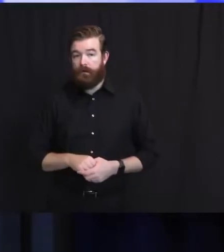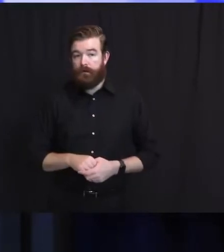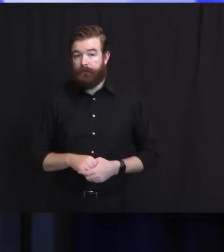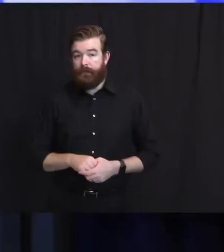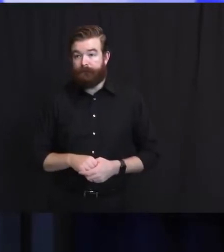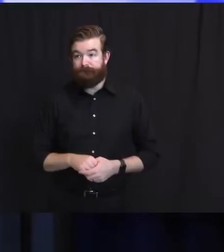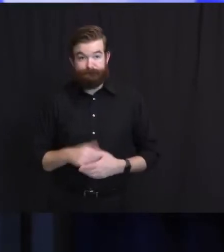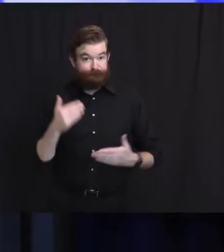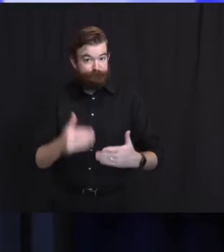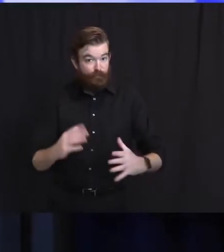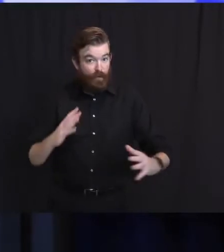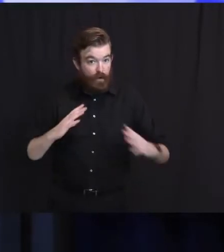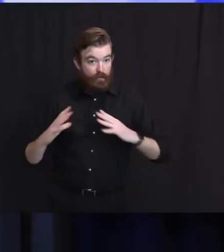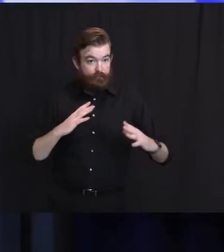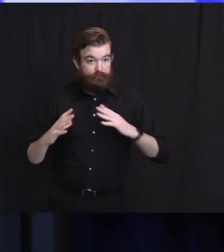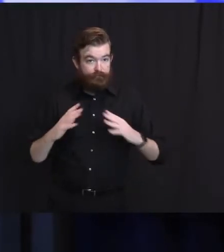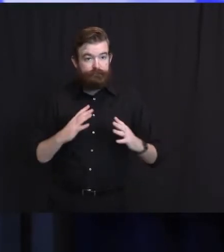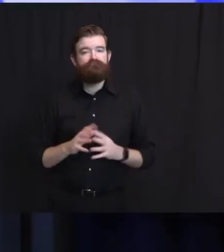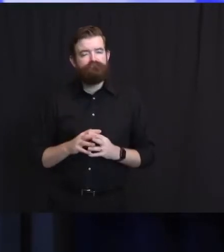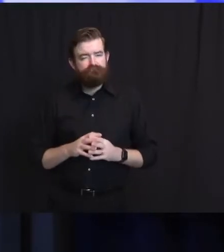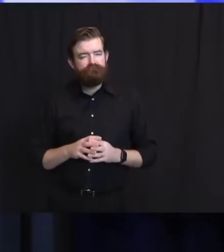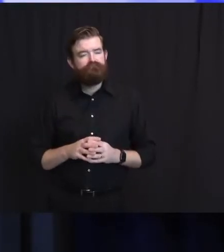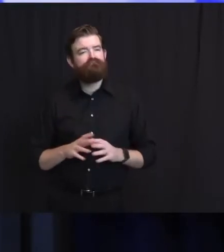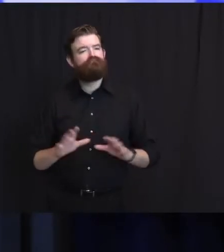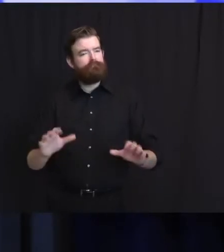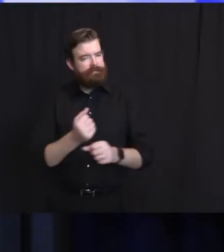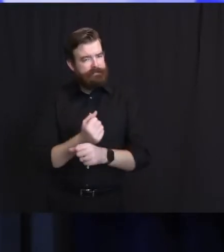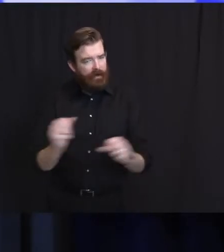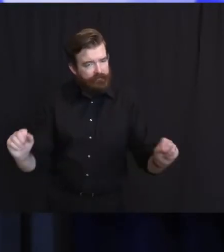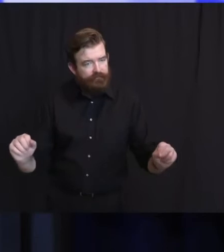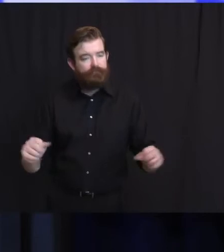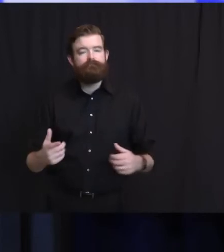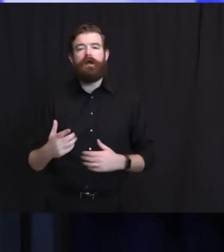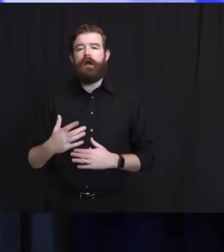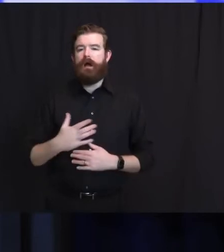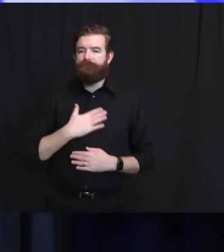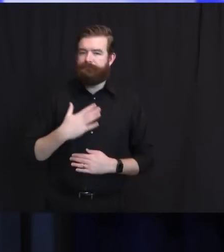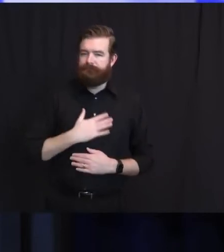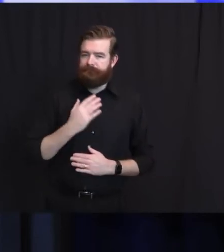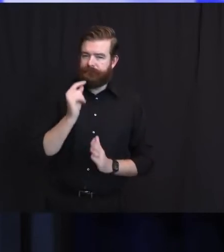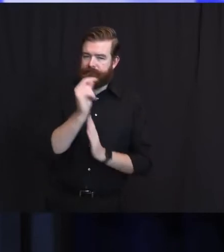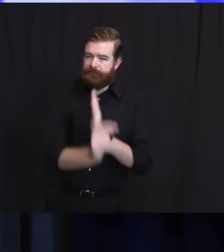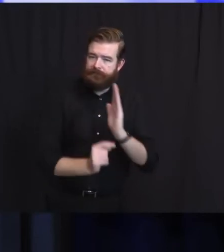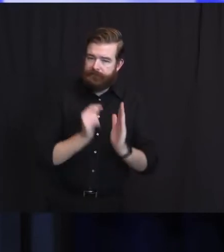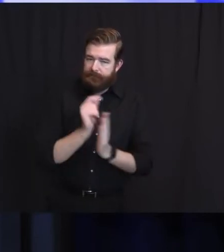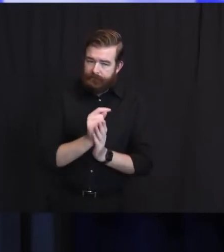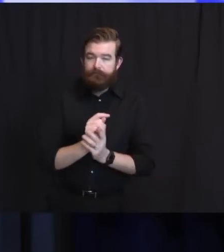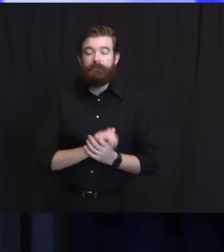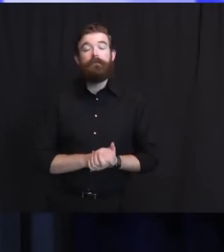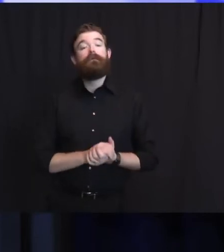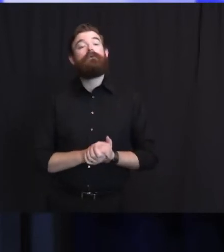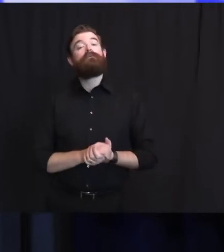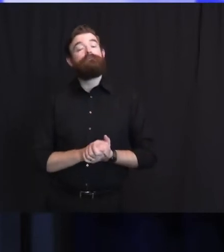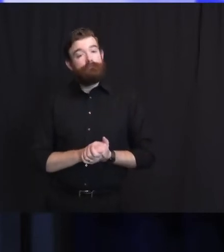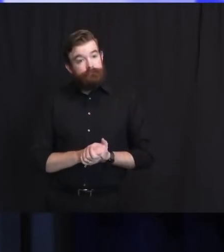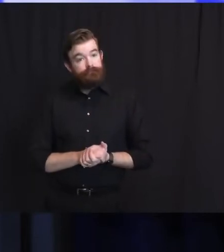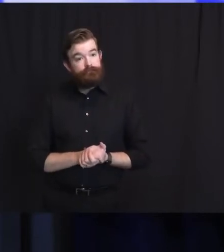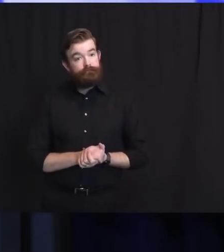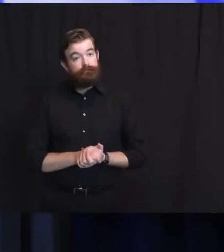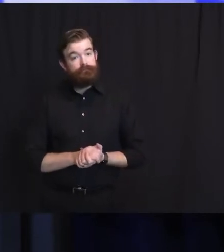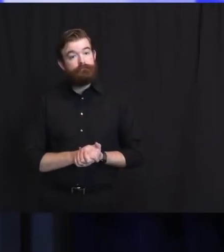of Health wish you a safe and joyous season, filled with the joy of knowing that each of you have the ability to protect your loved